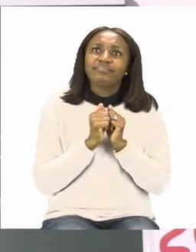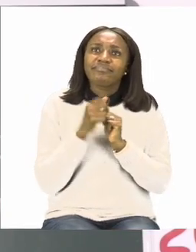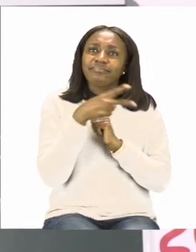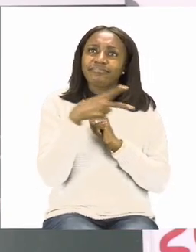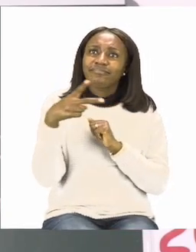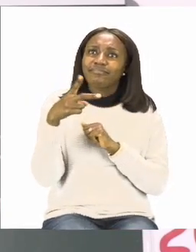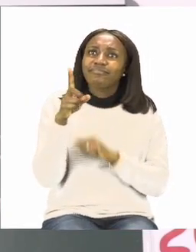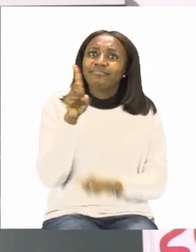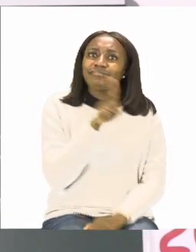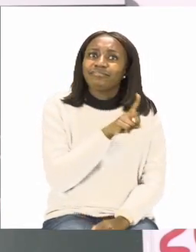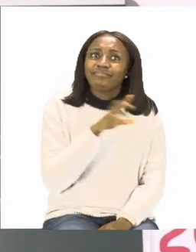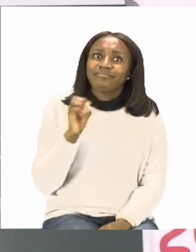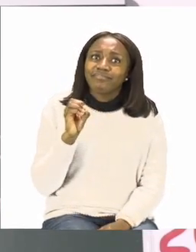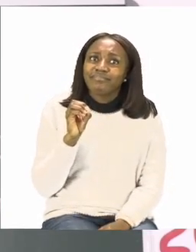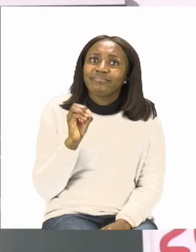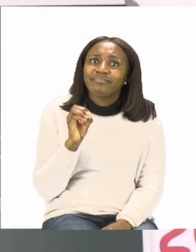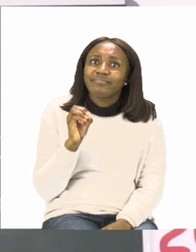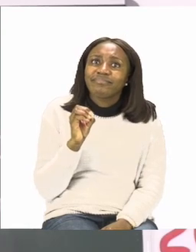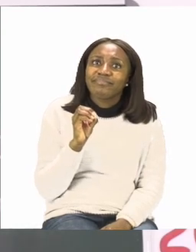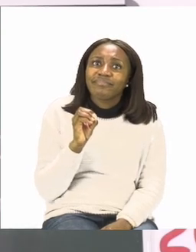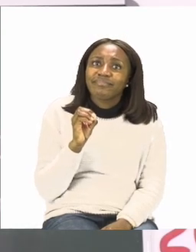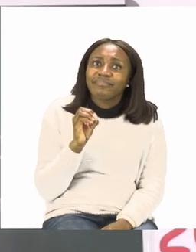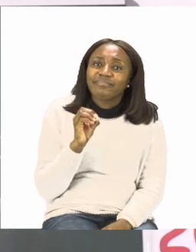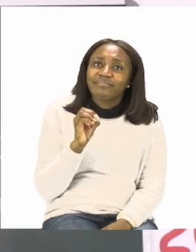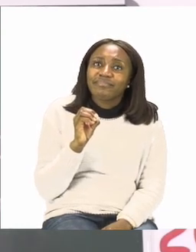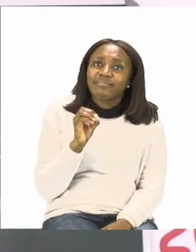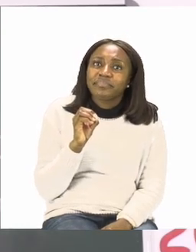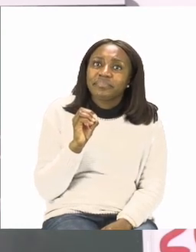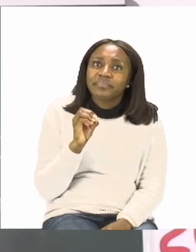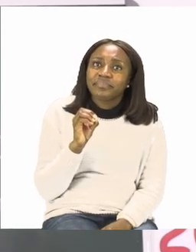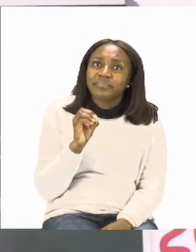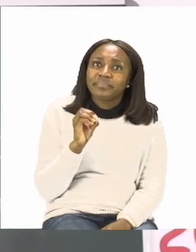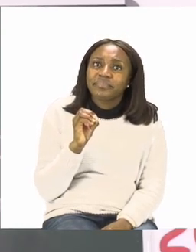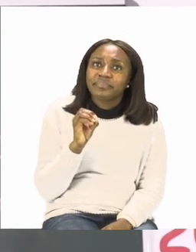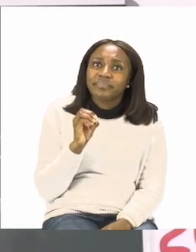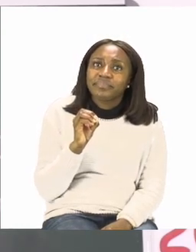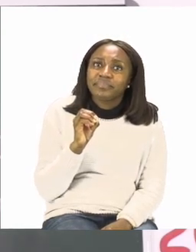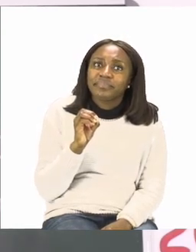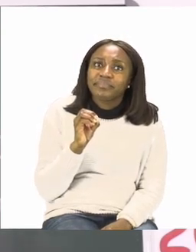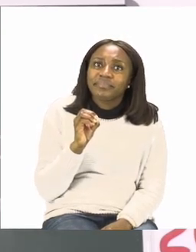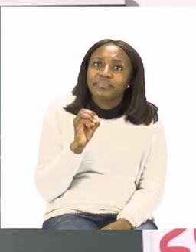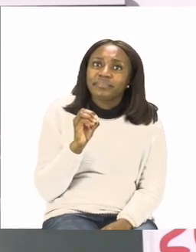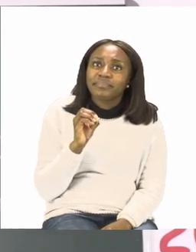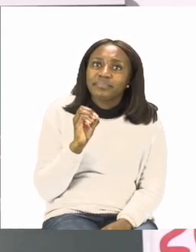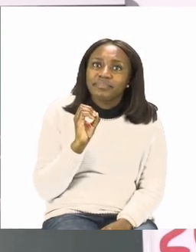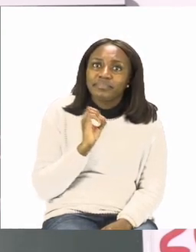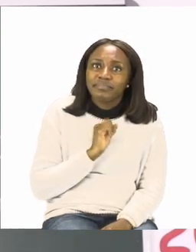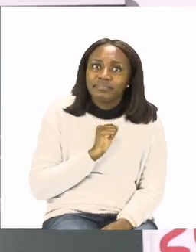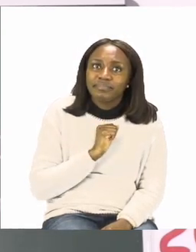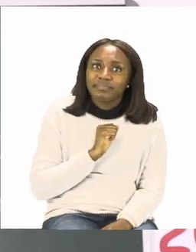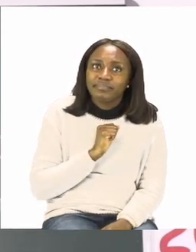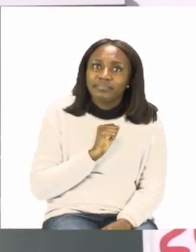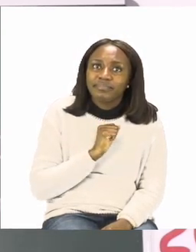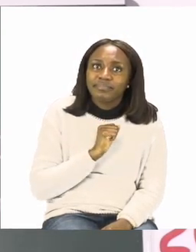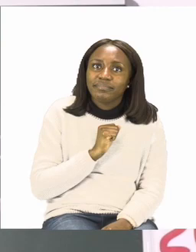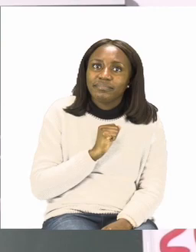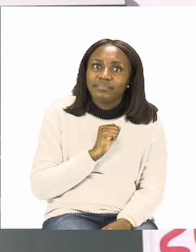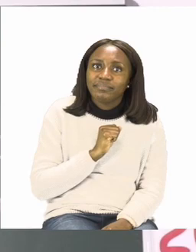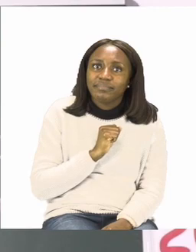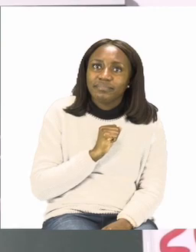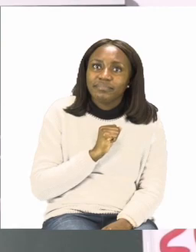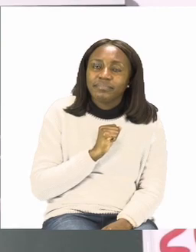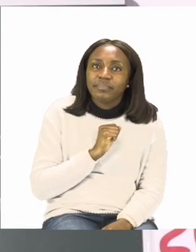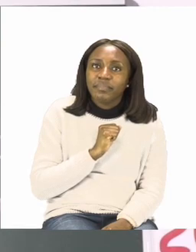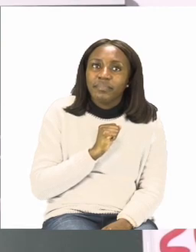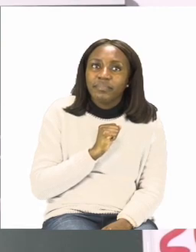it is 10. So that's the first thing we're going to do. Add our 5s. So now that we have added